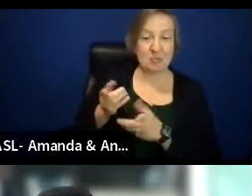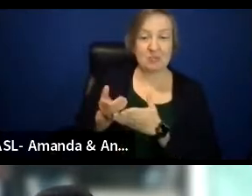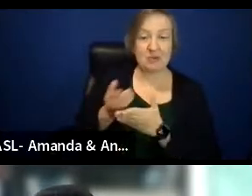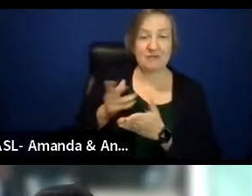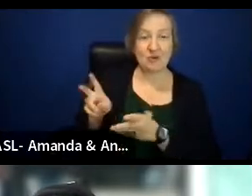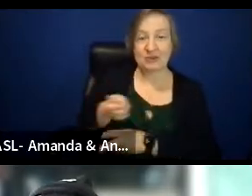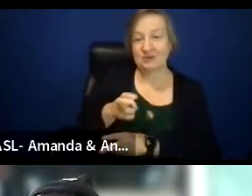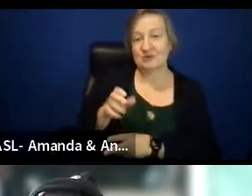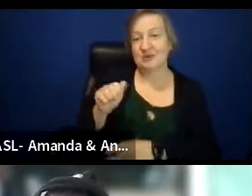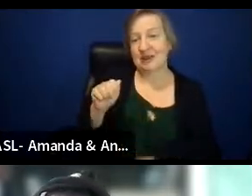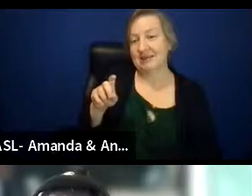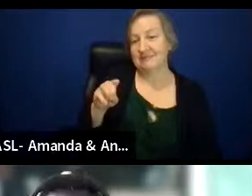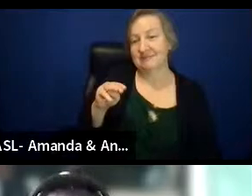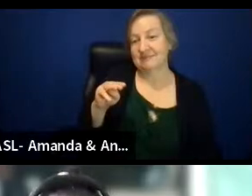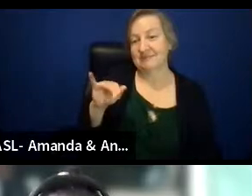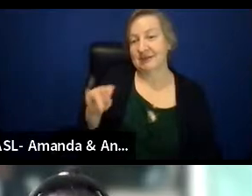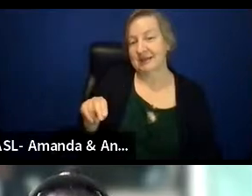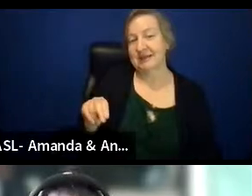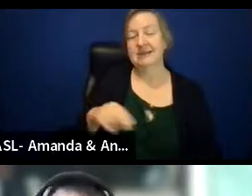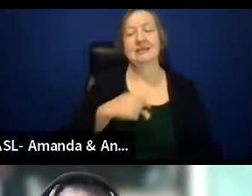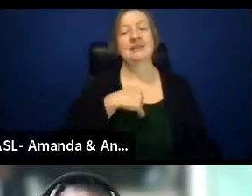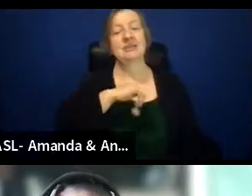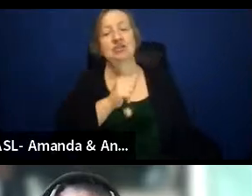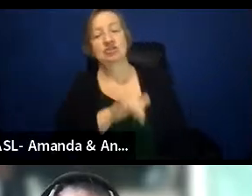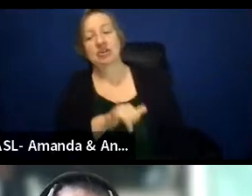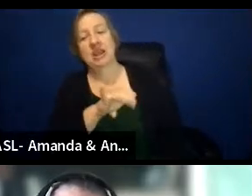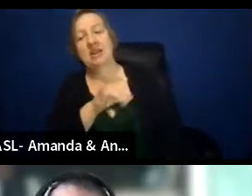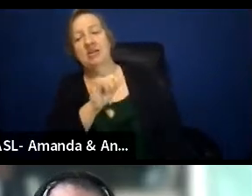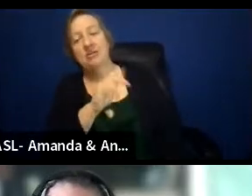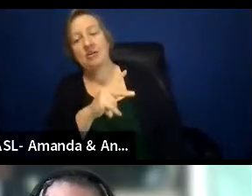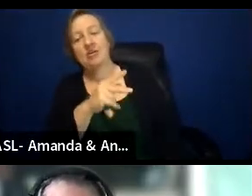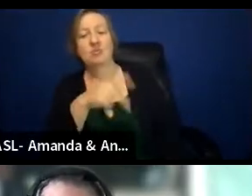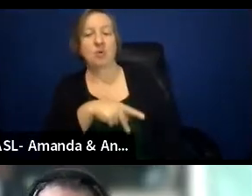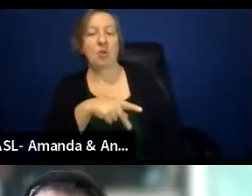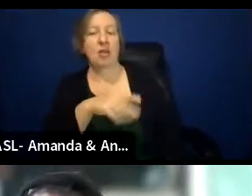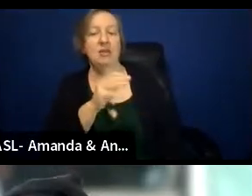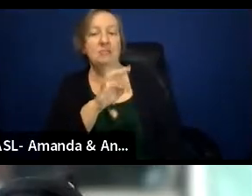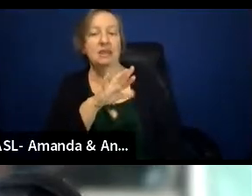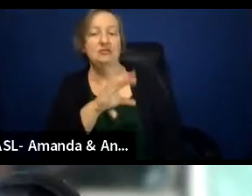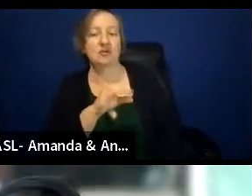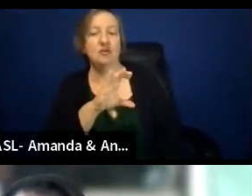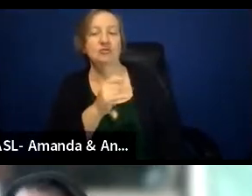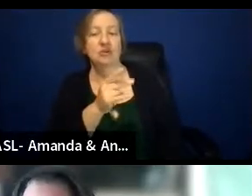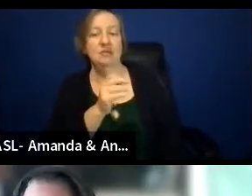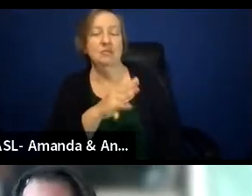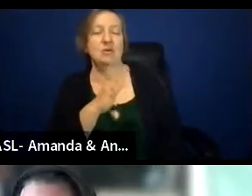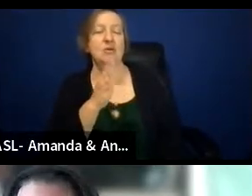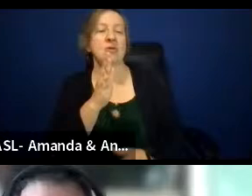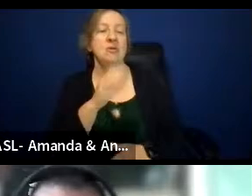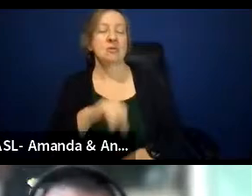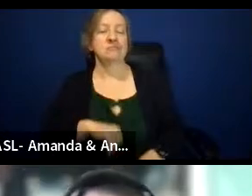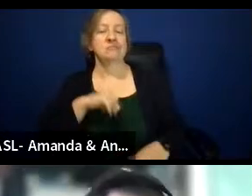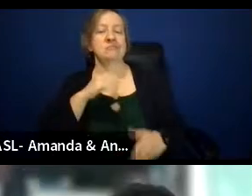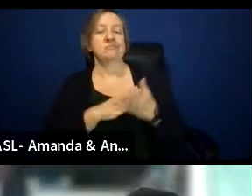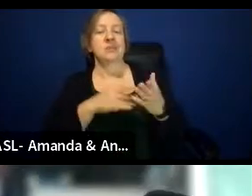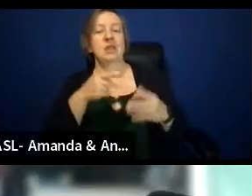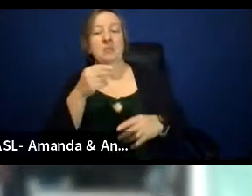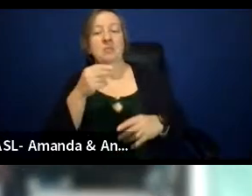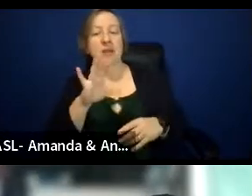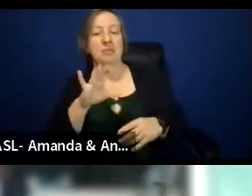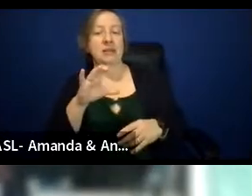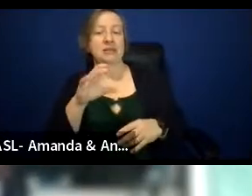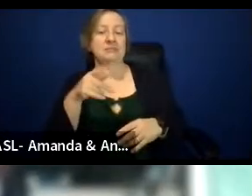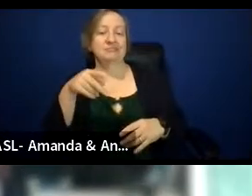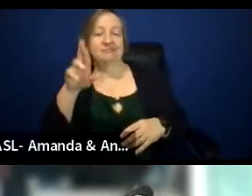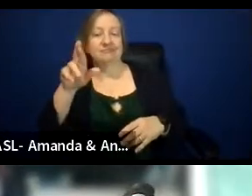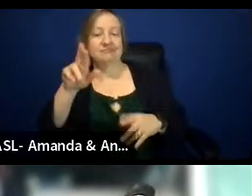our administrator. Hi, Jay Clark with the Portland Metro Chamber. I am proudly part of the Government Affairs, Public Affairs team here.